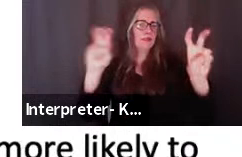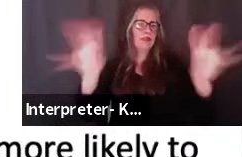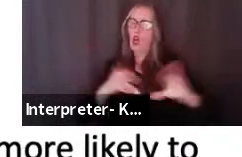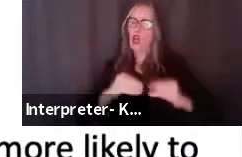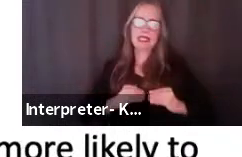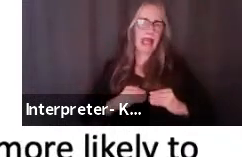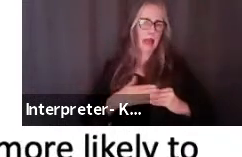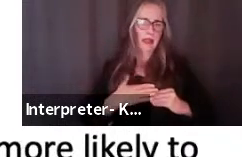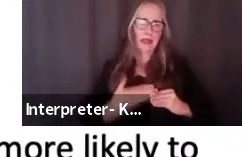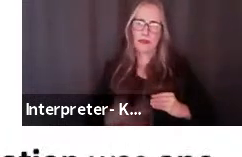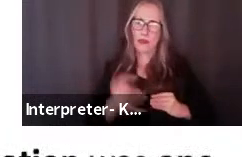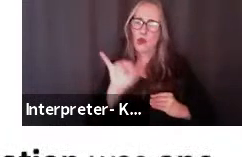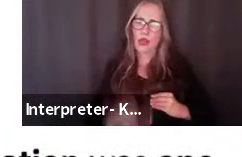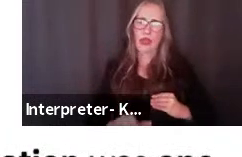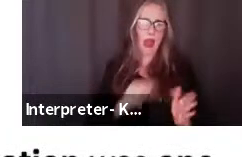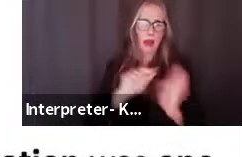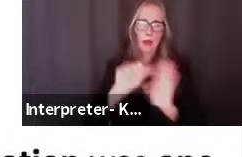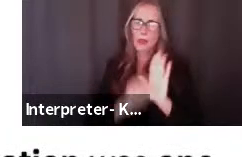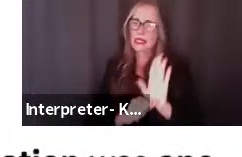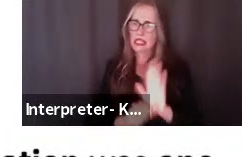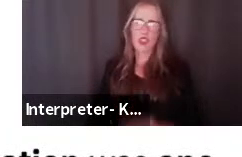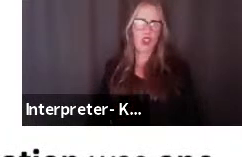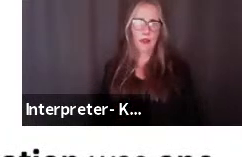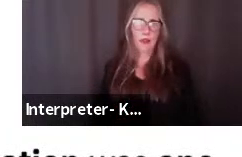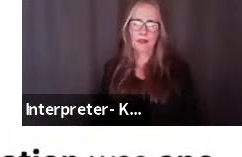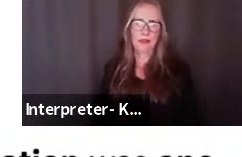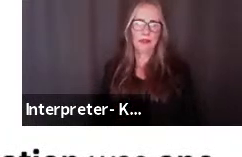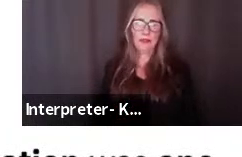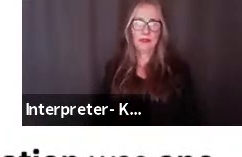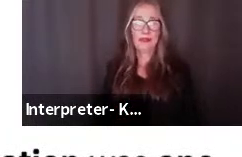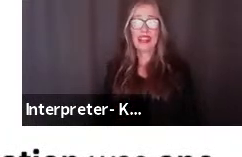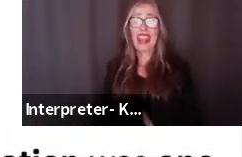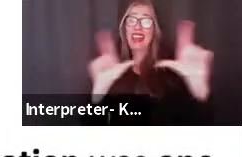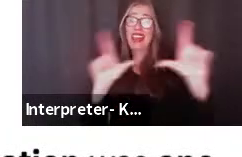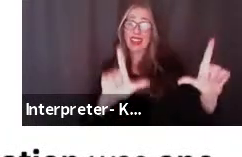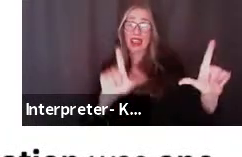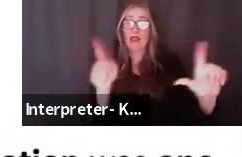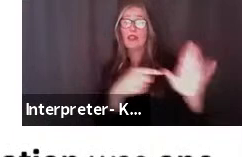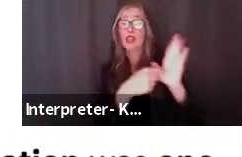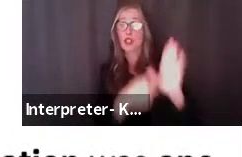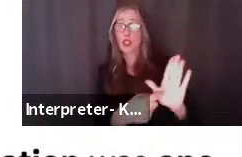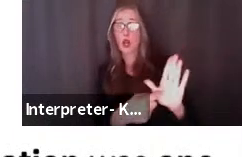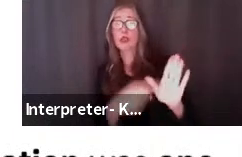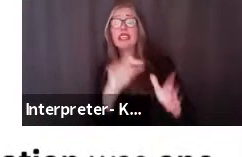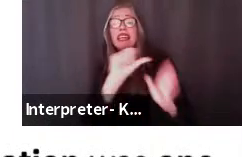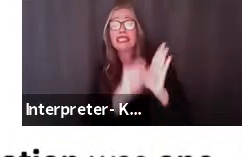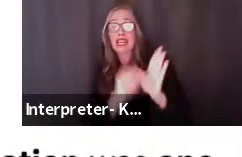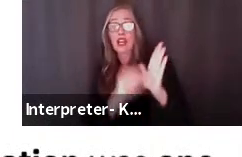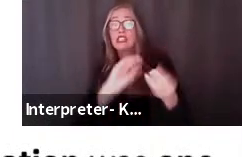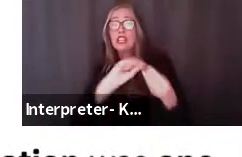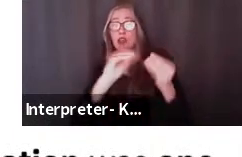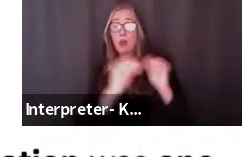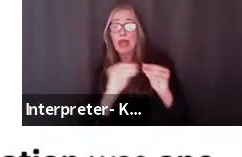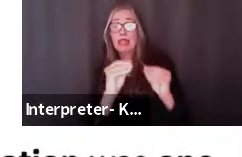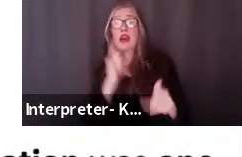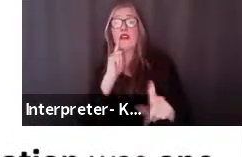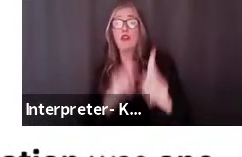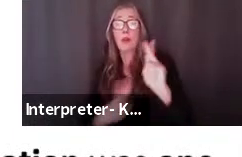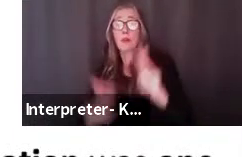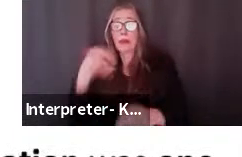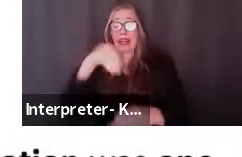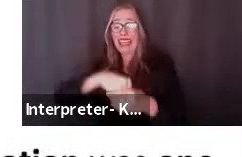being available the figure on the left shows sterilization rates among california's institutionalized